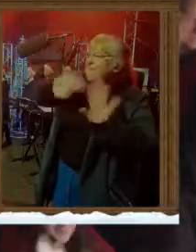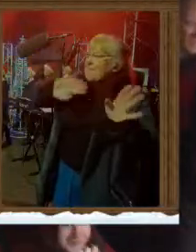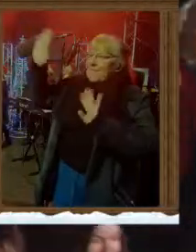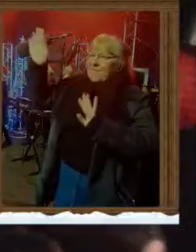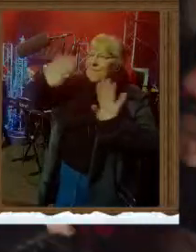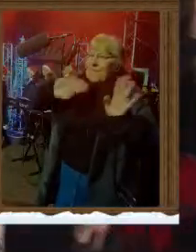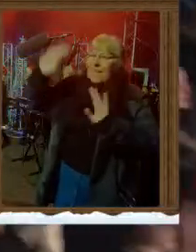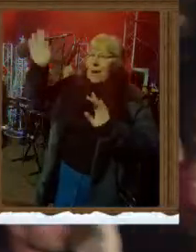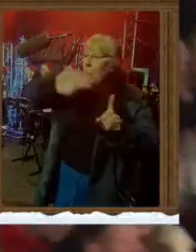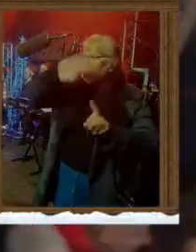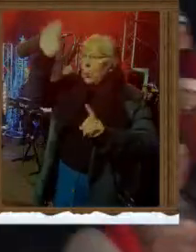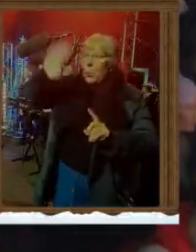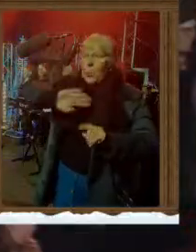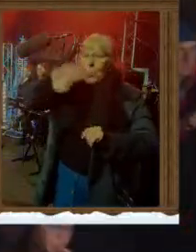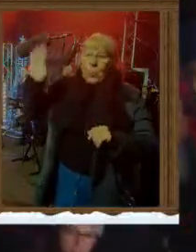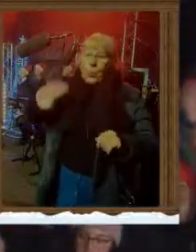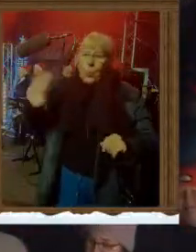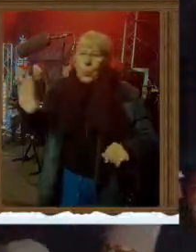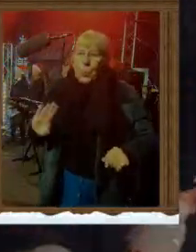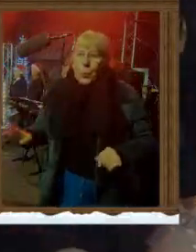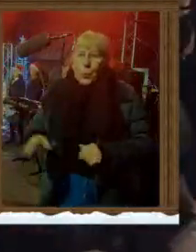camera.